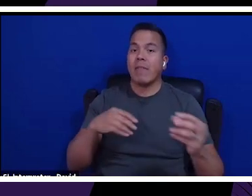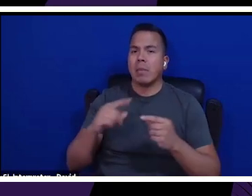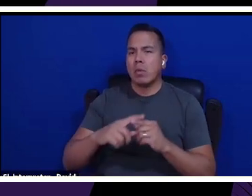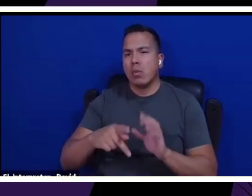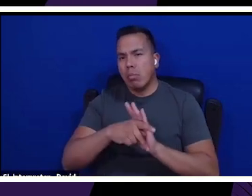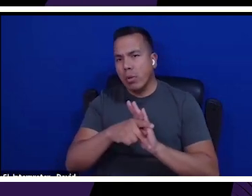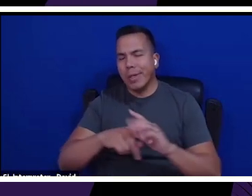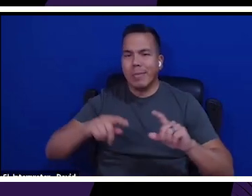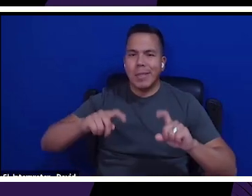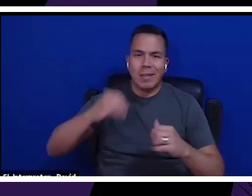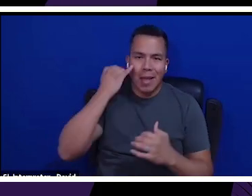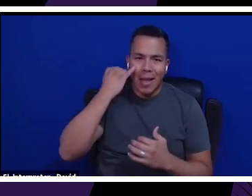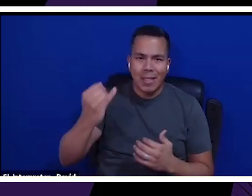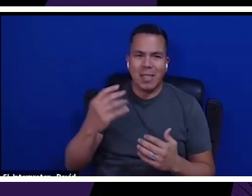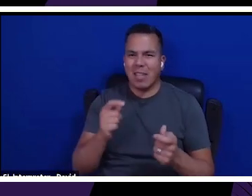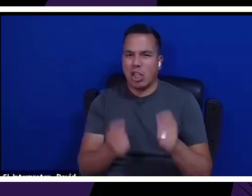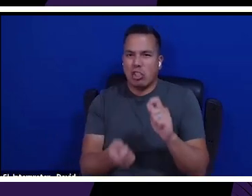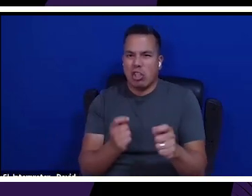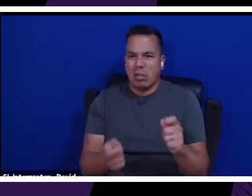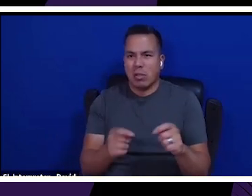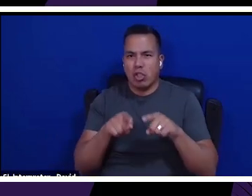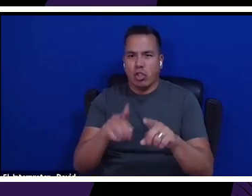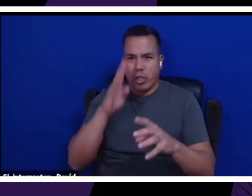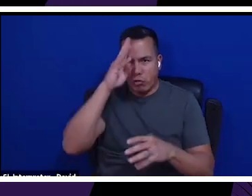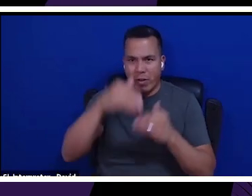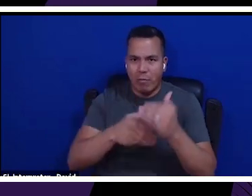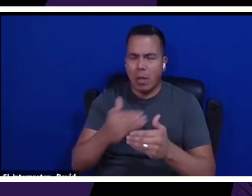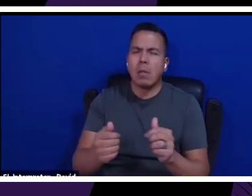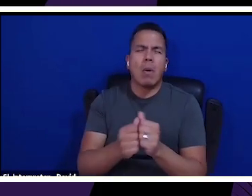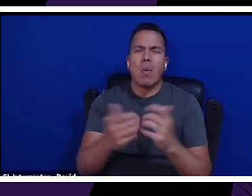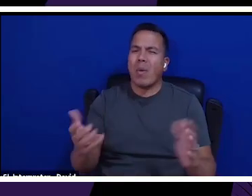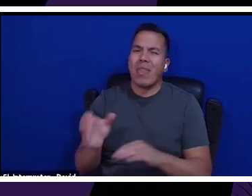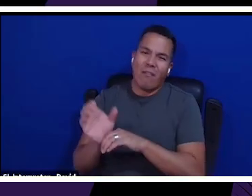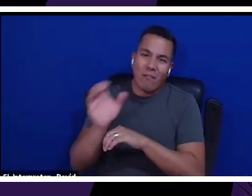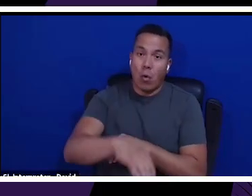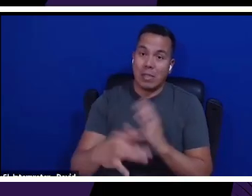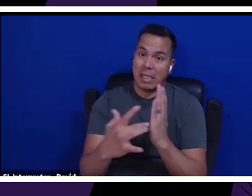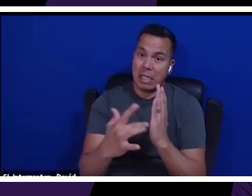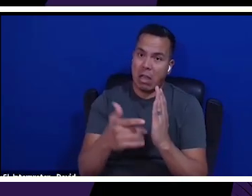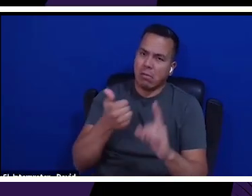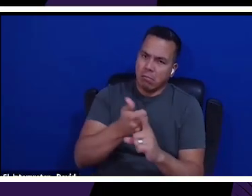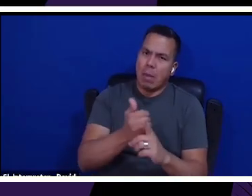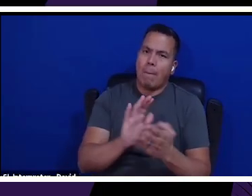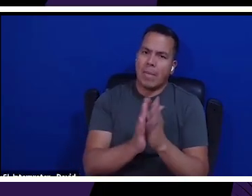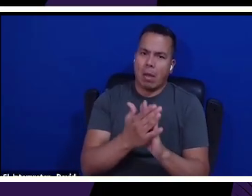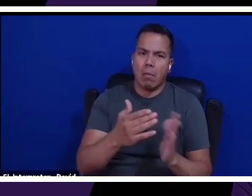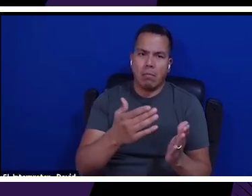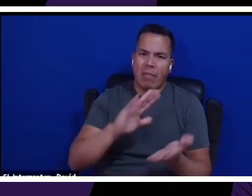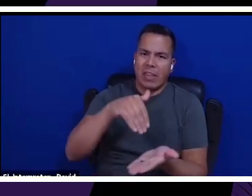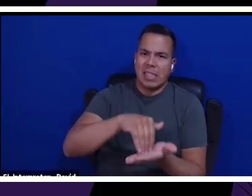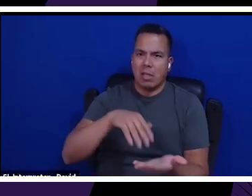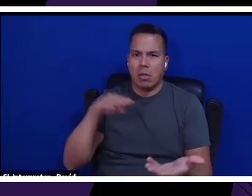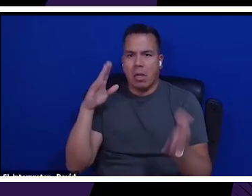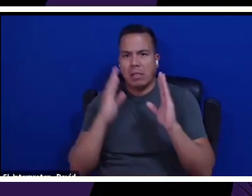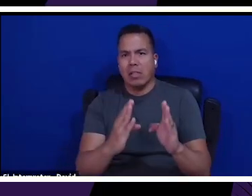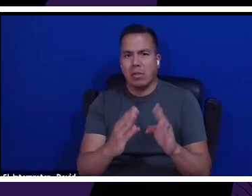ideas, and adjust as the creative process unfolded without forcing the technology to be the centerpiece. And it also meant that we could stay responsive while